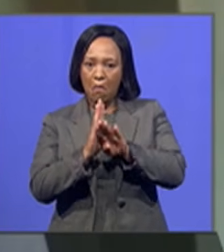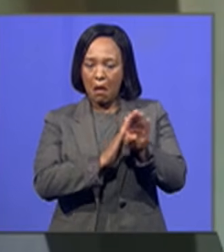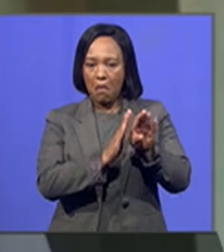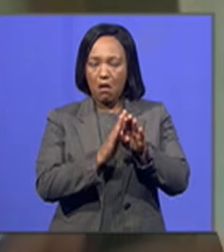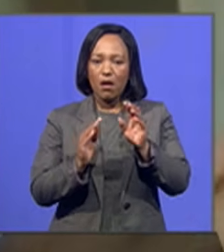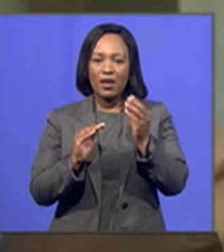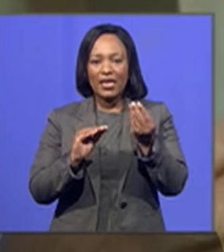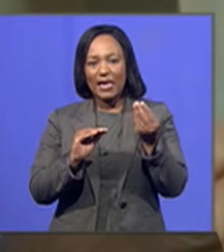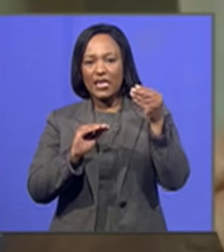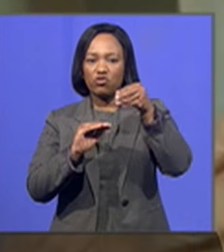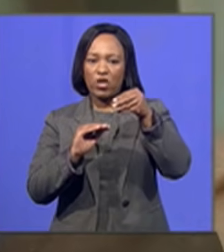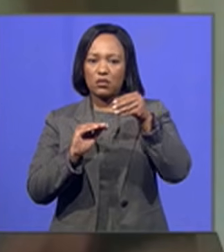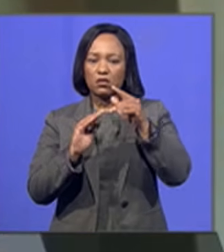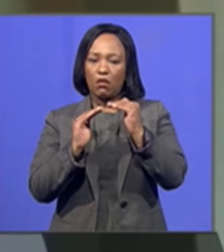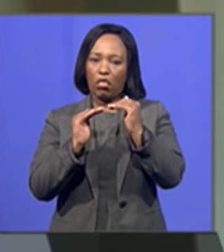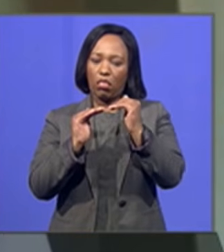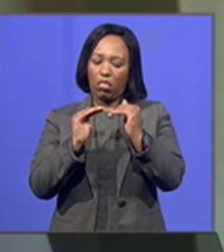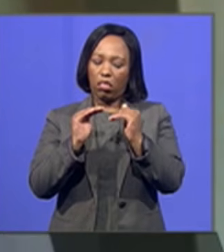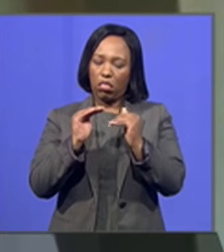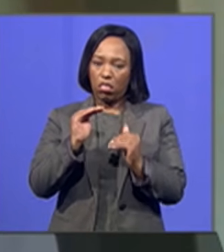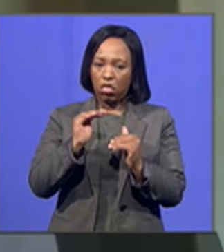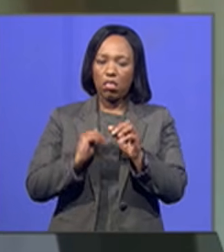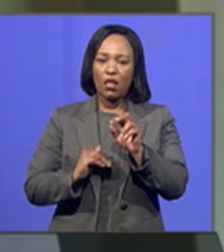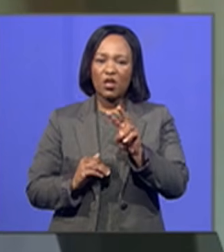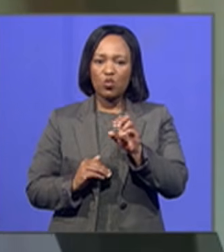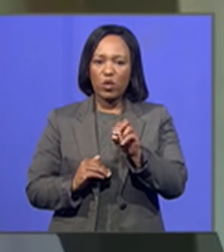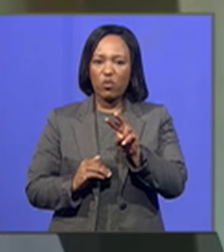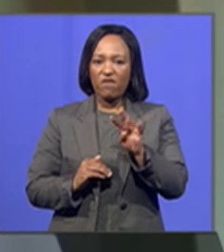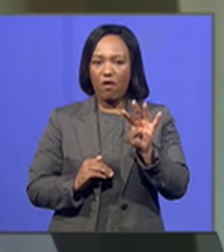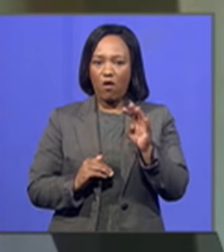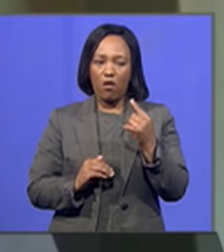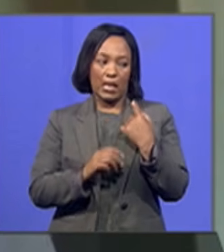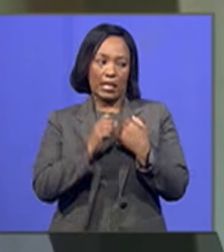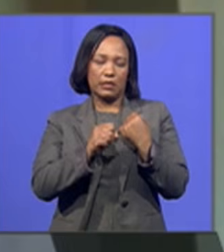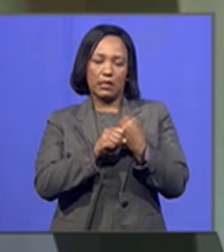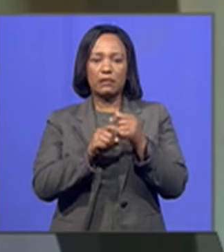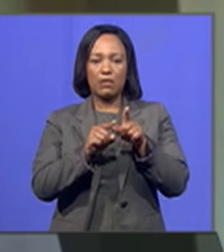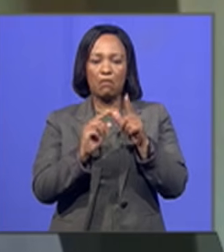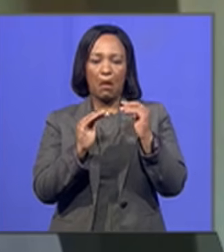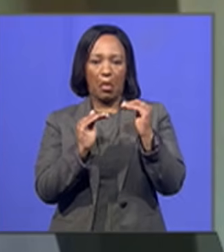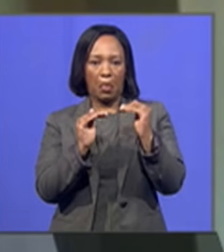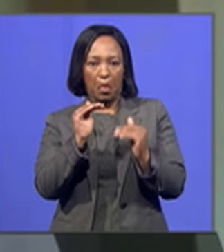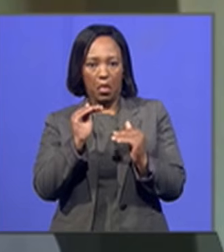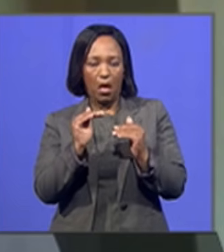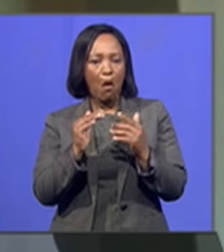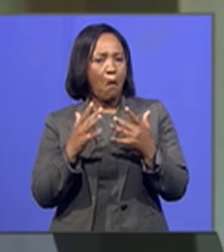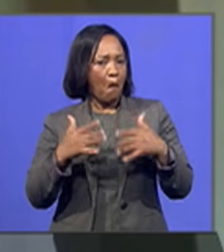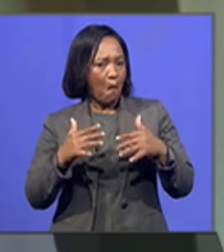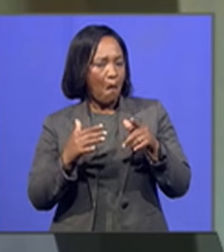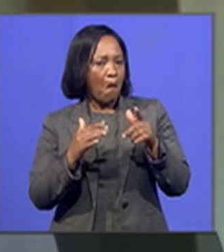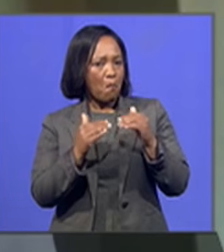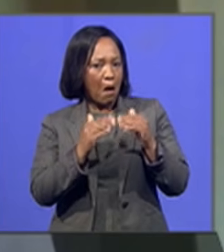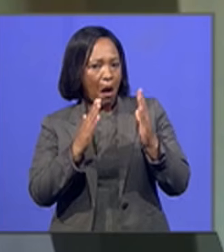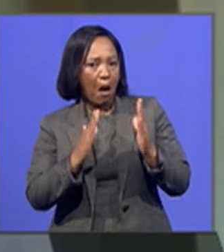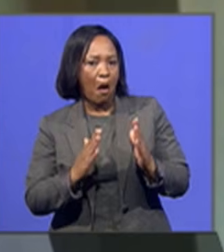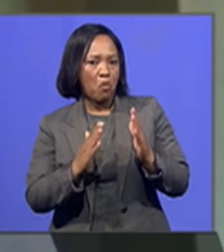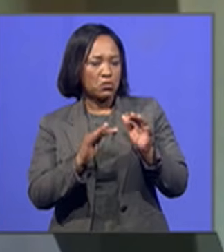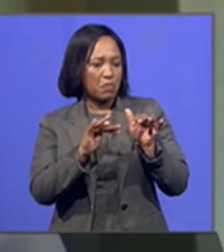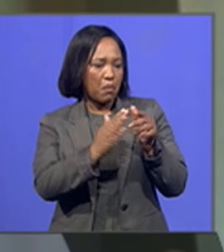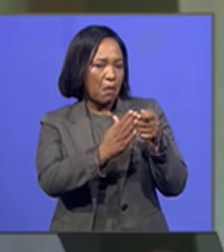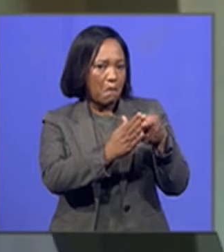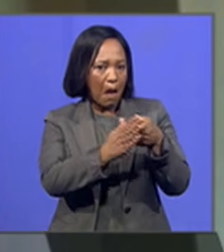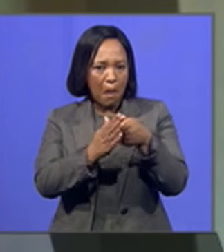down from 2024 through last year. That had been driving growth in demand for residential